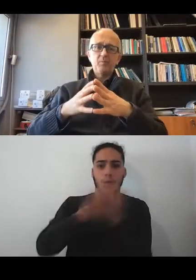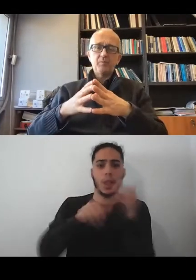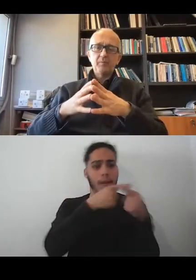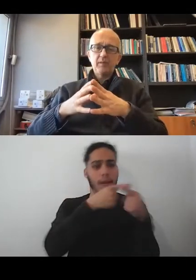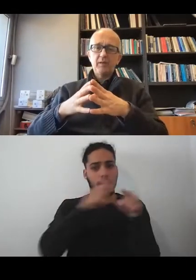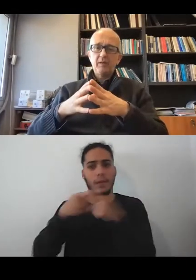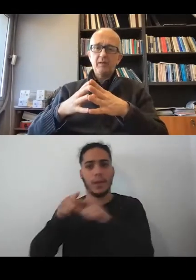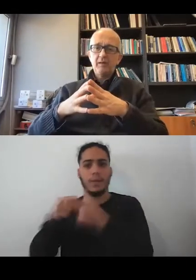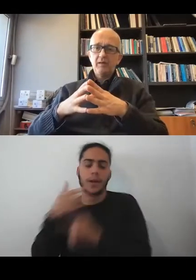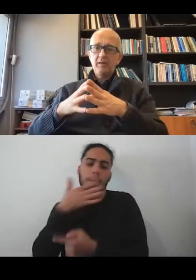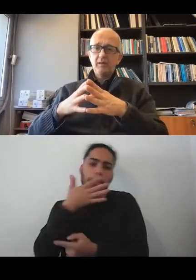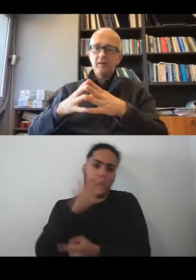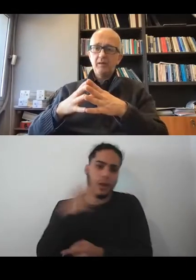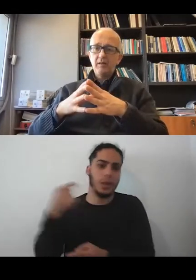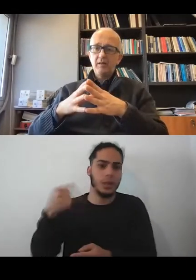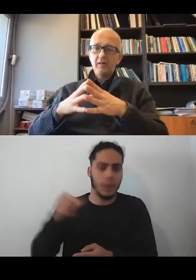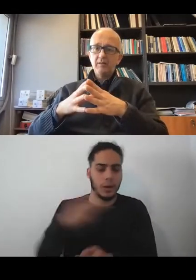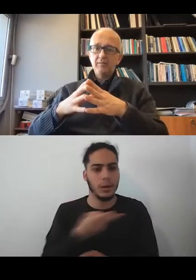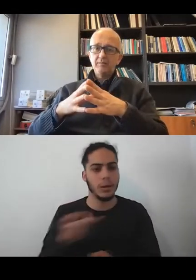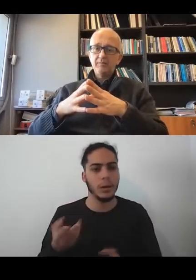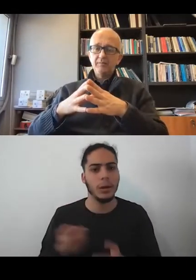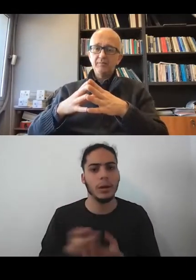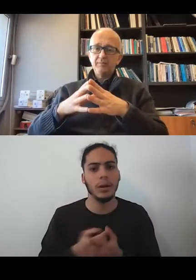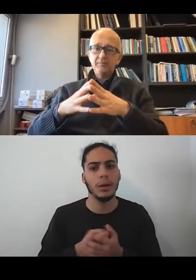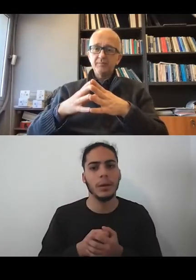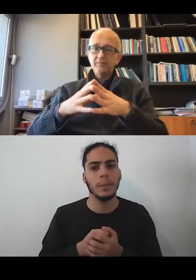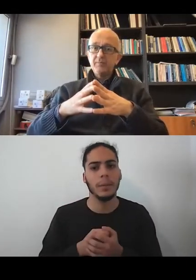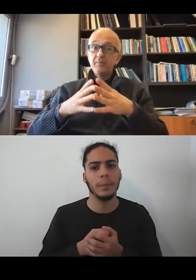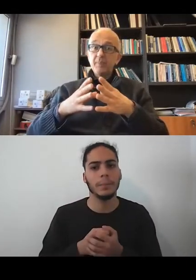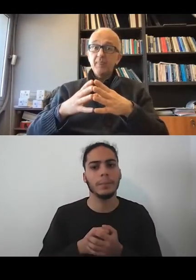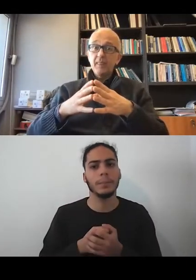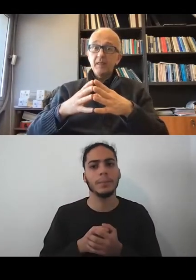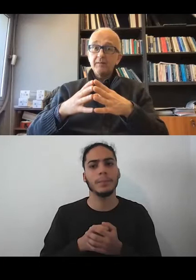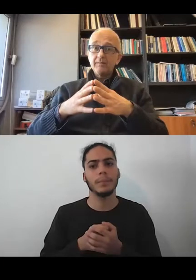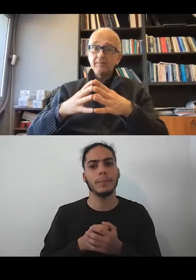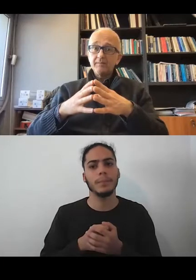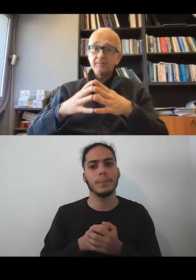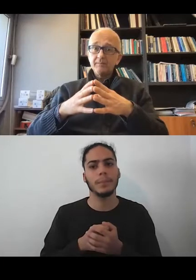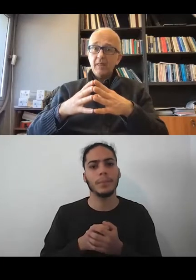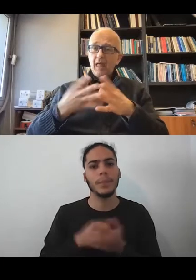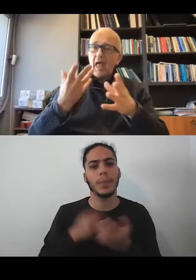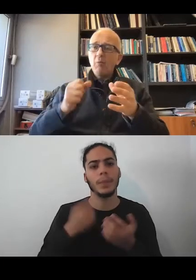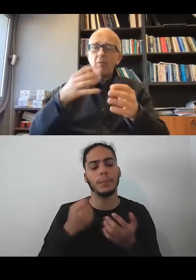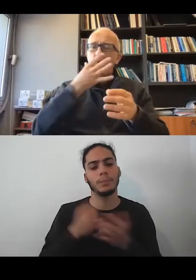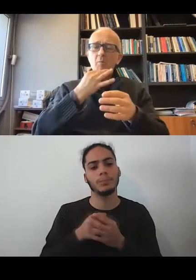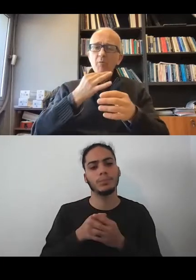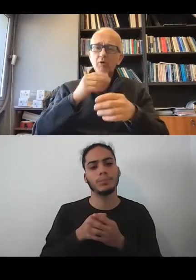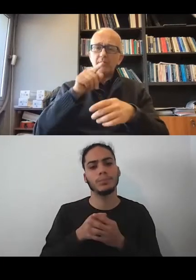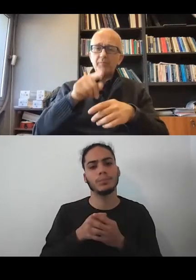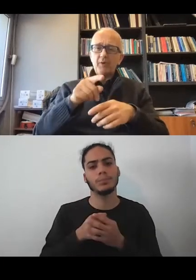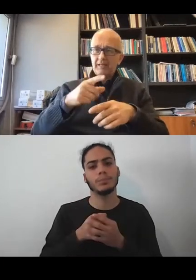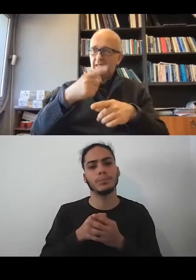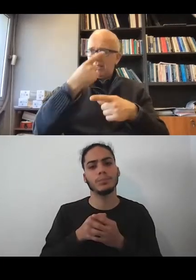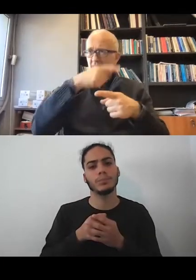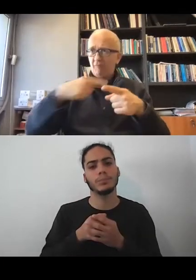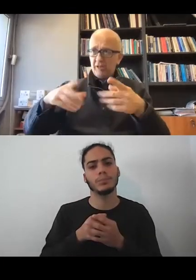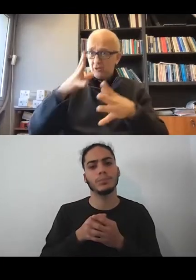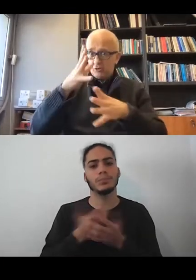which, to a certain extent, are similar for the various sign